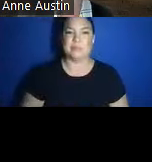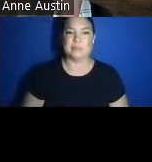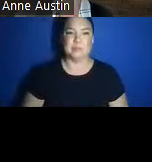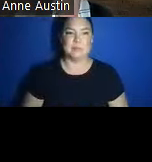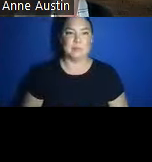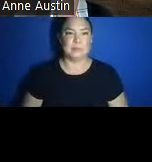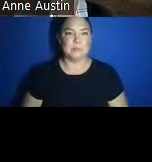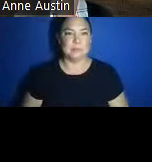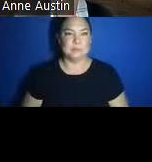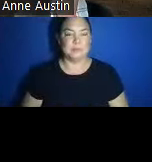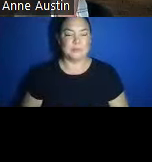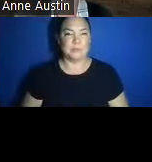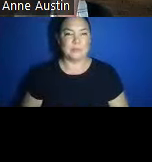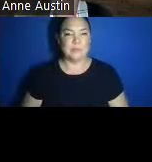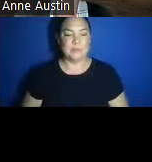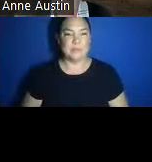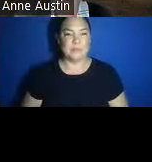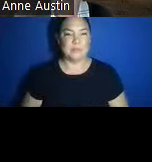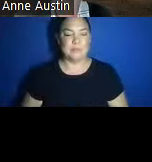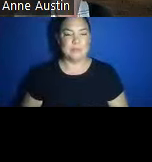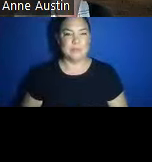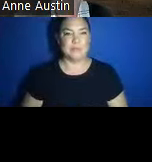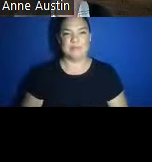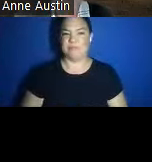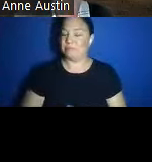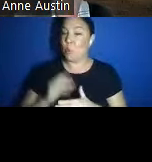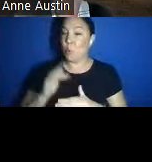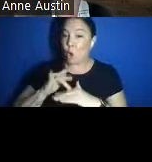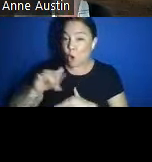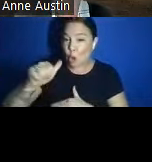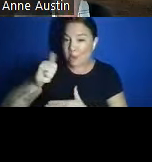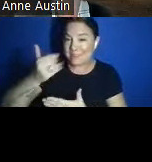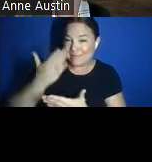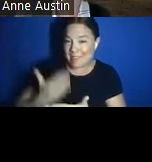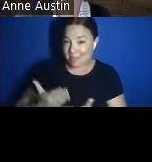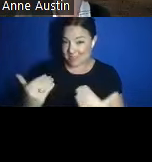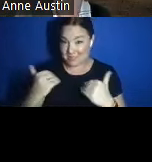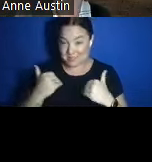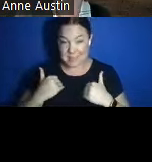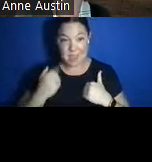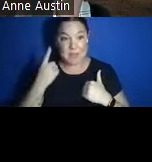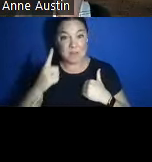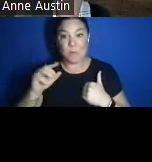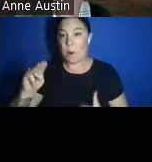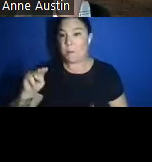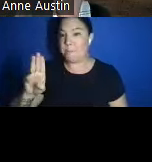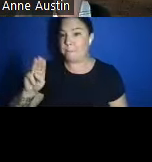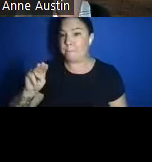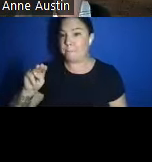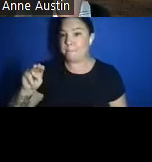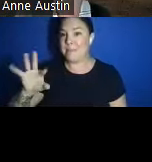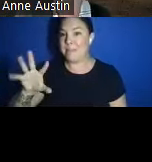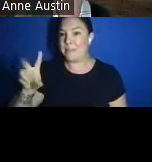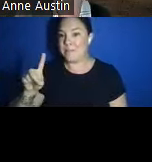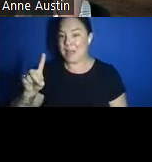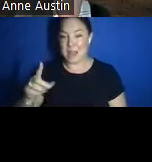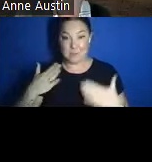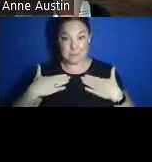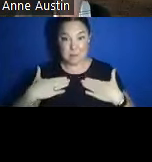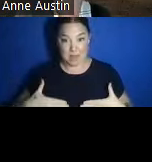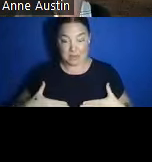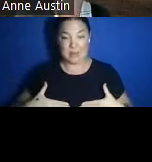Now, if we look at the earliest evidence we have for mummified remains with tattoos from